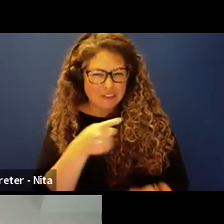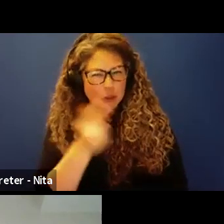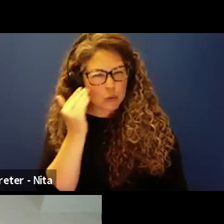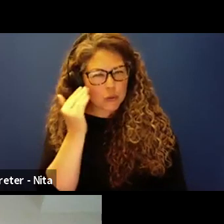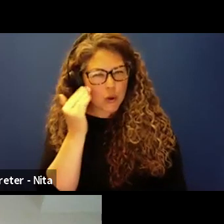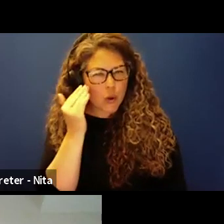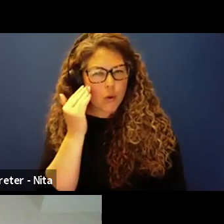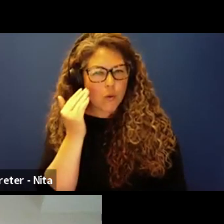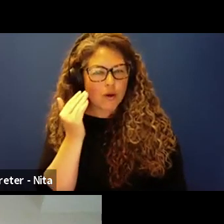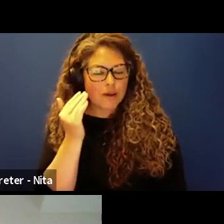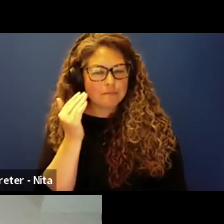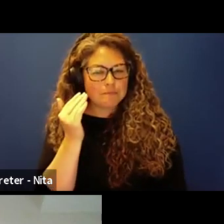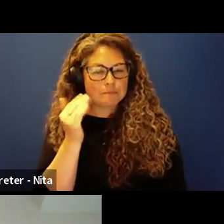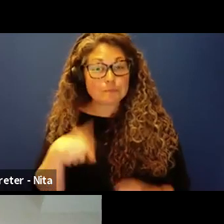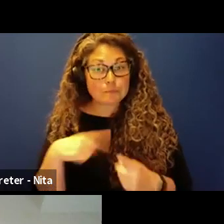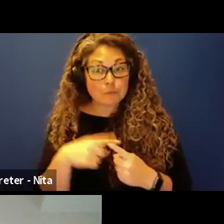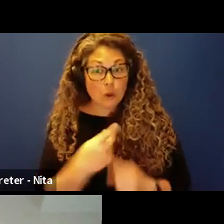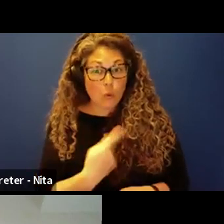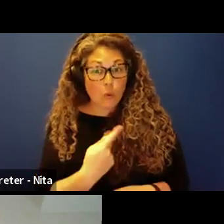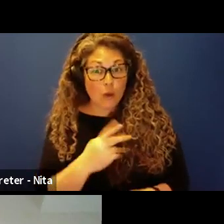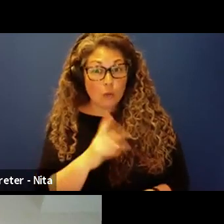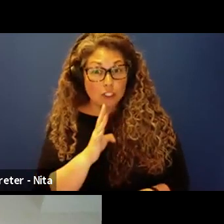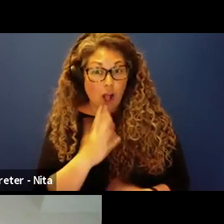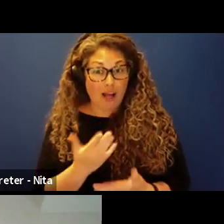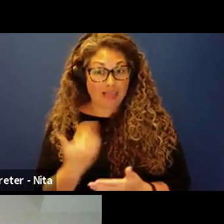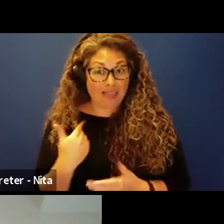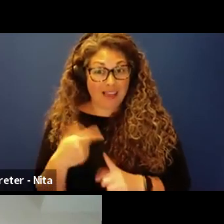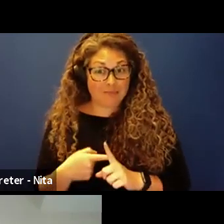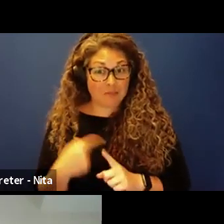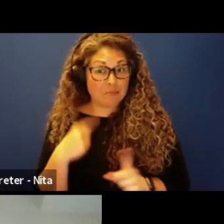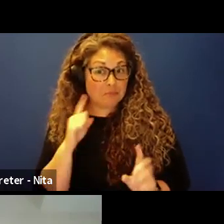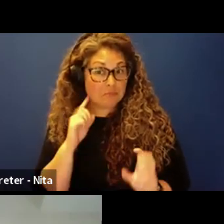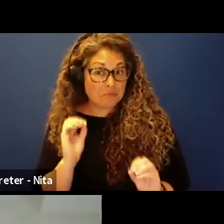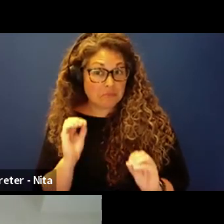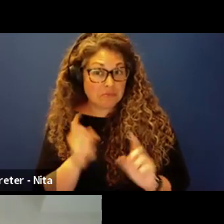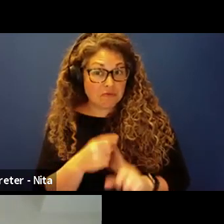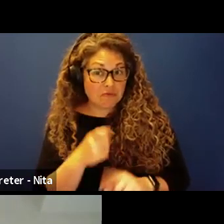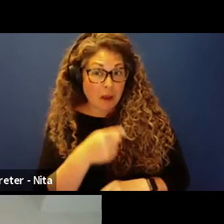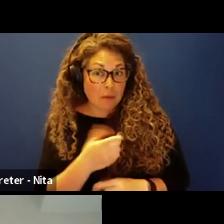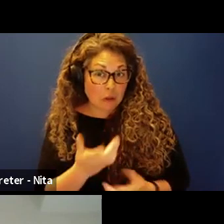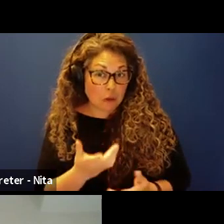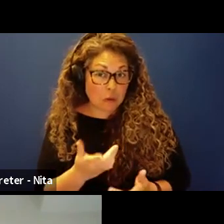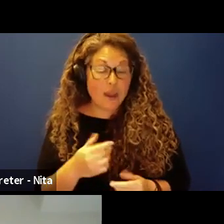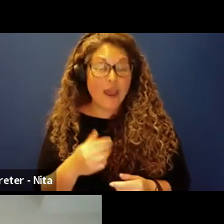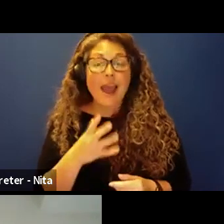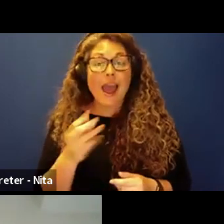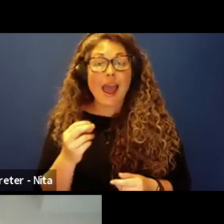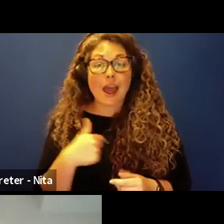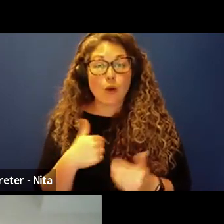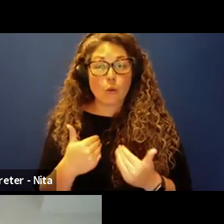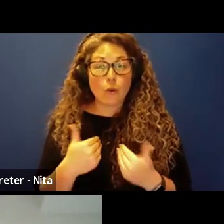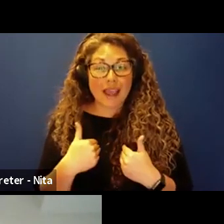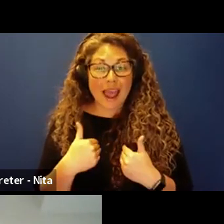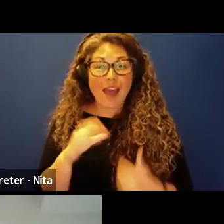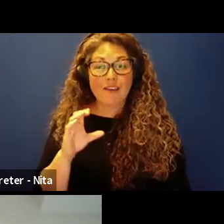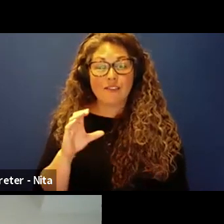when we spoke last month, and I haven't heard from you. And also, we have a children's detention